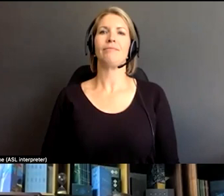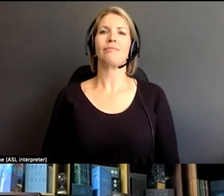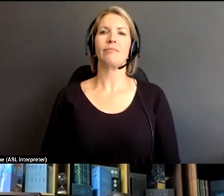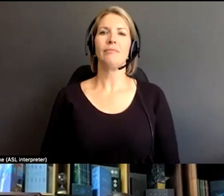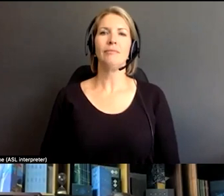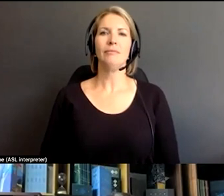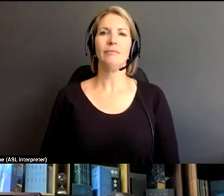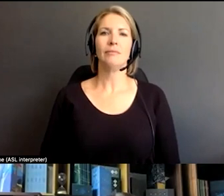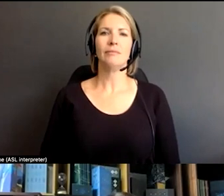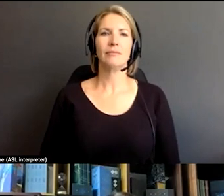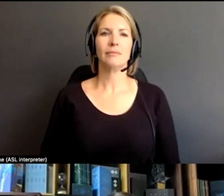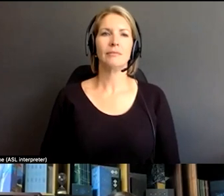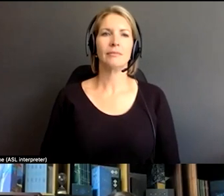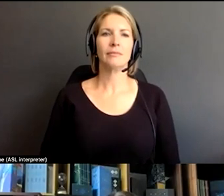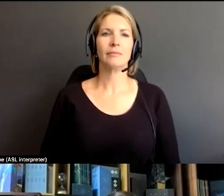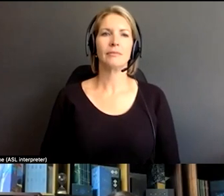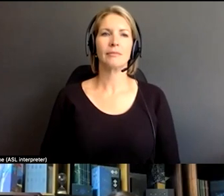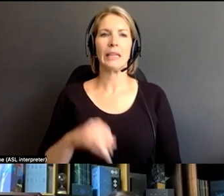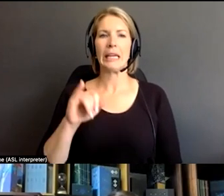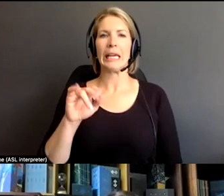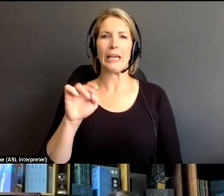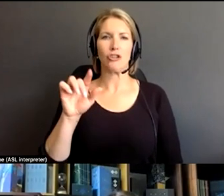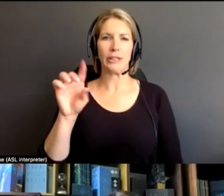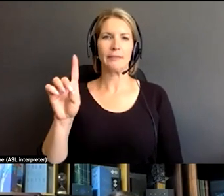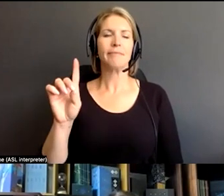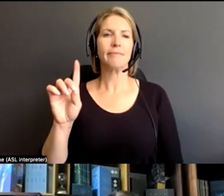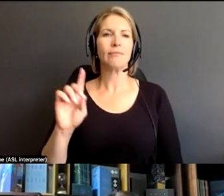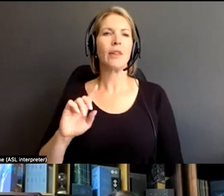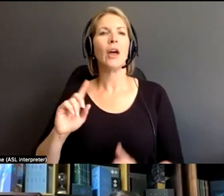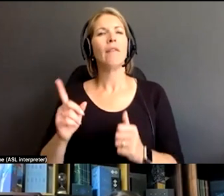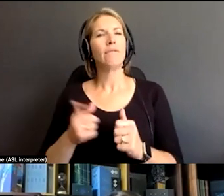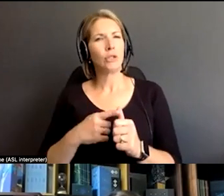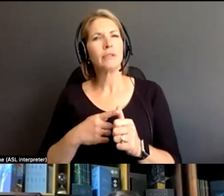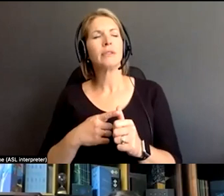Well, I mean, you can start with the basic premise that